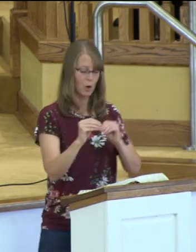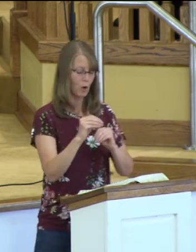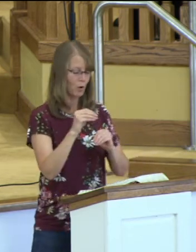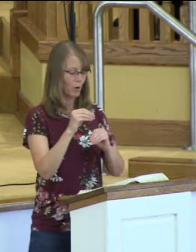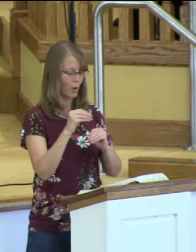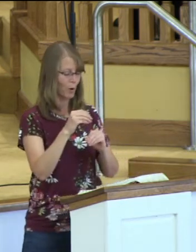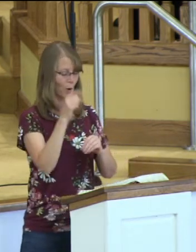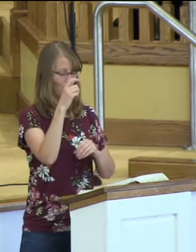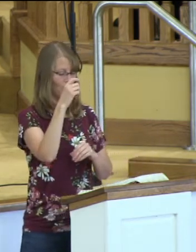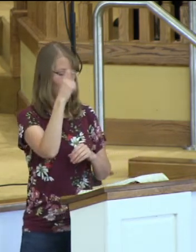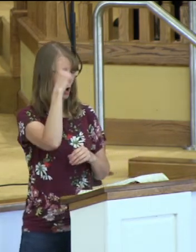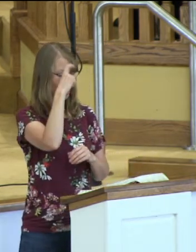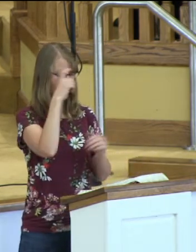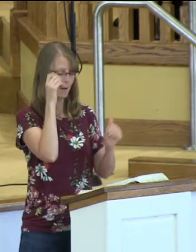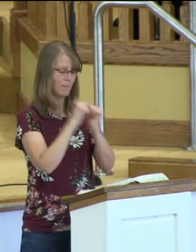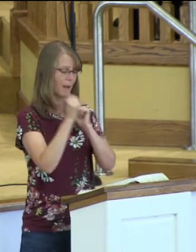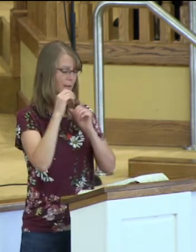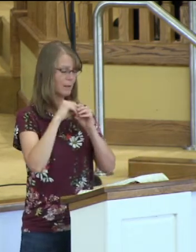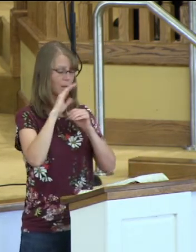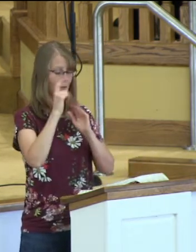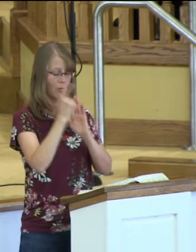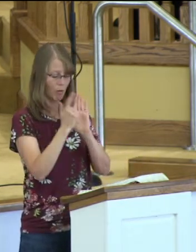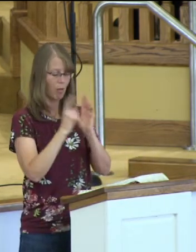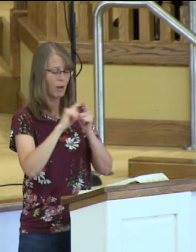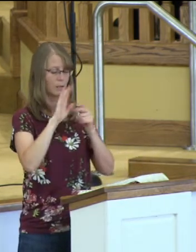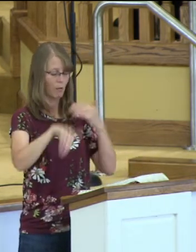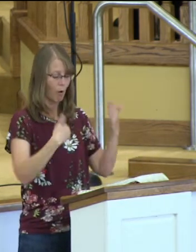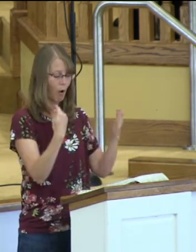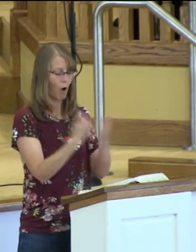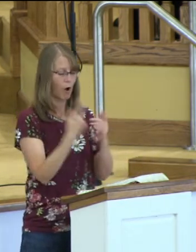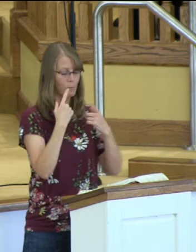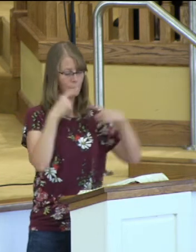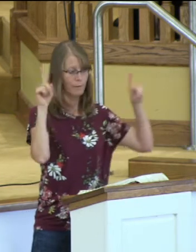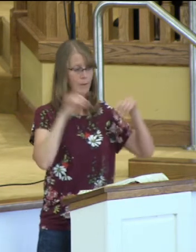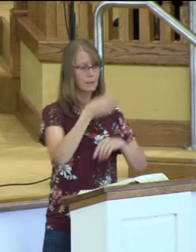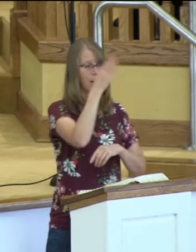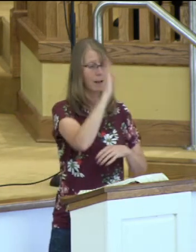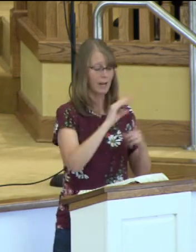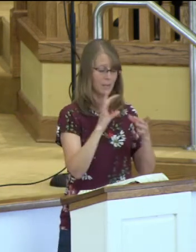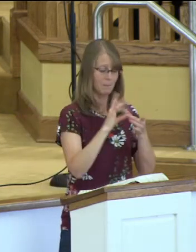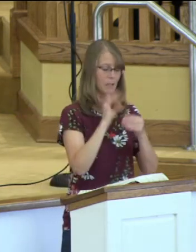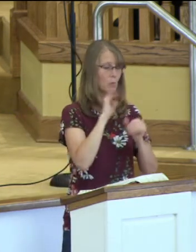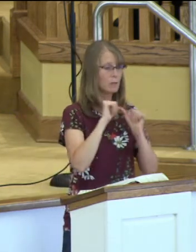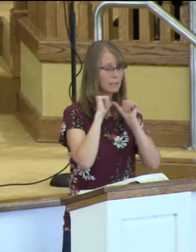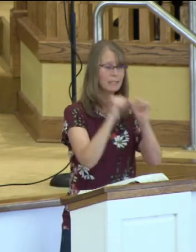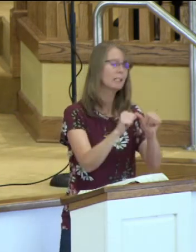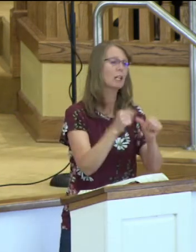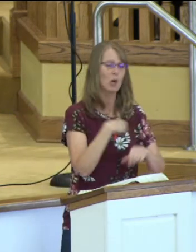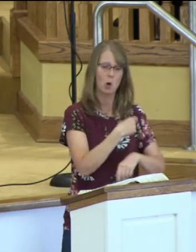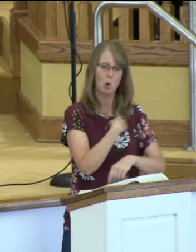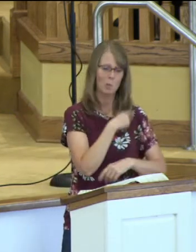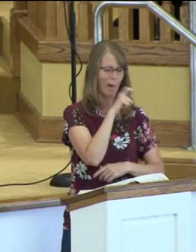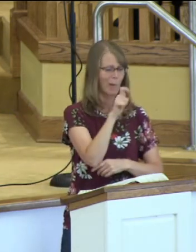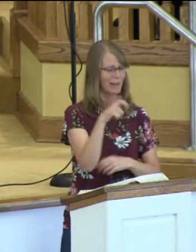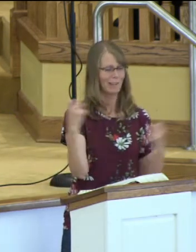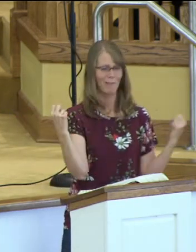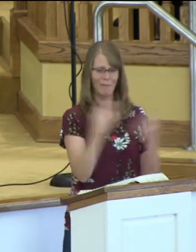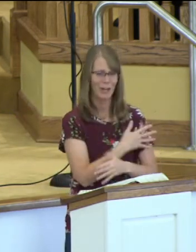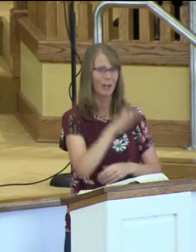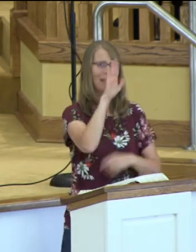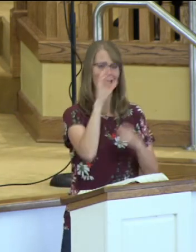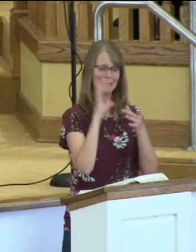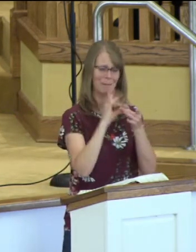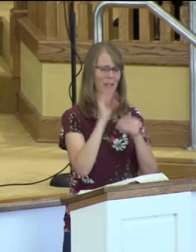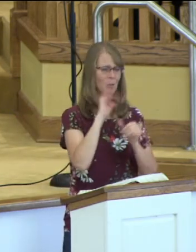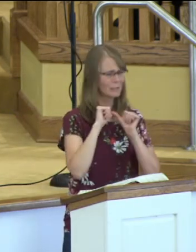the law till all be fulfilled. God's message will continue. We need not to fear. Hey, listen, his message